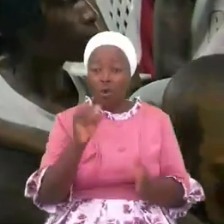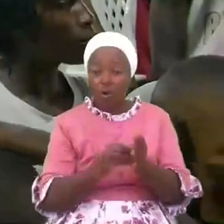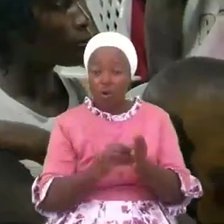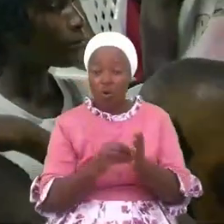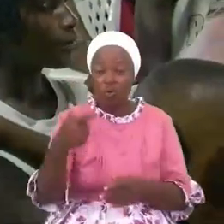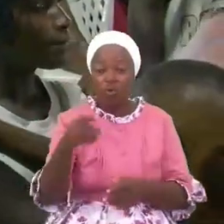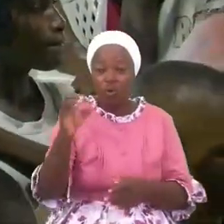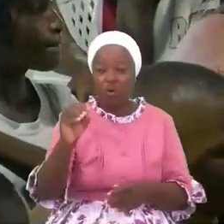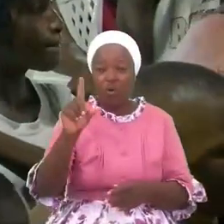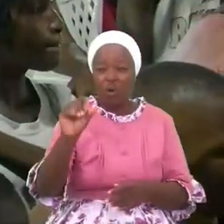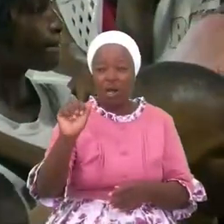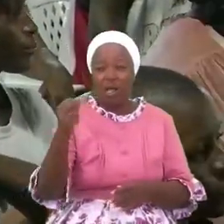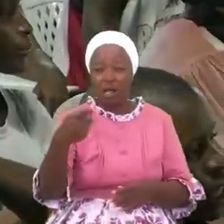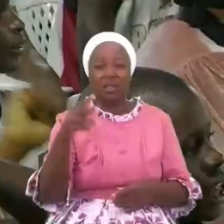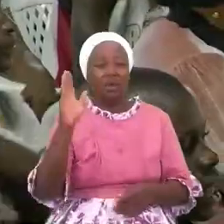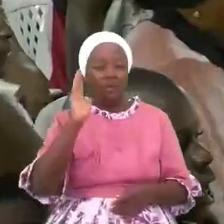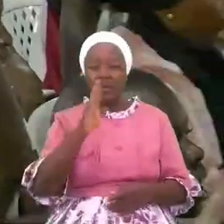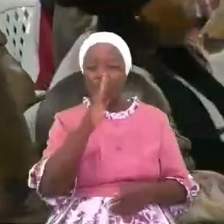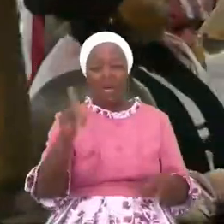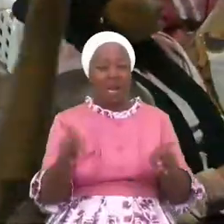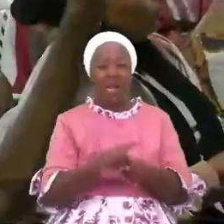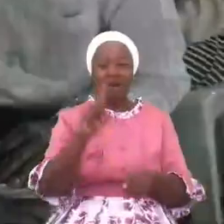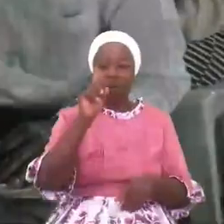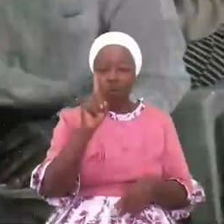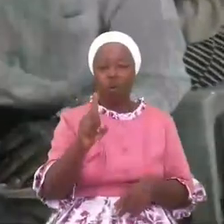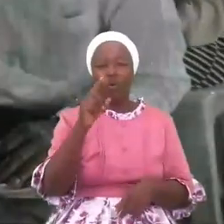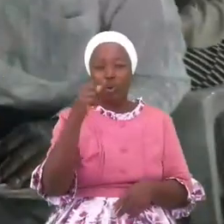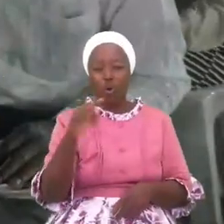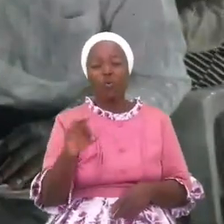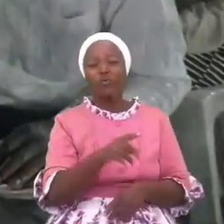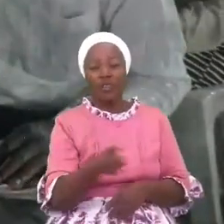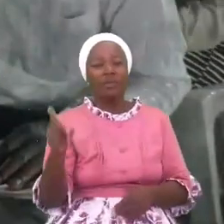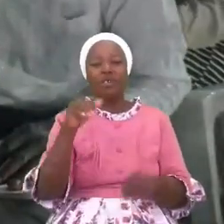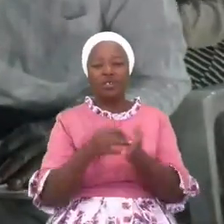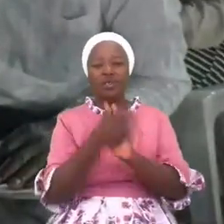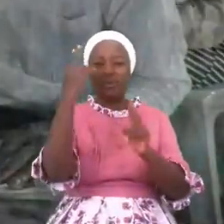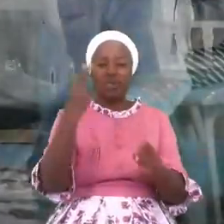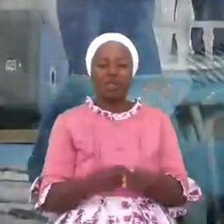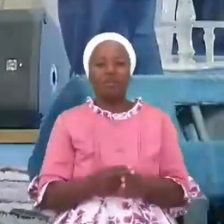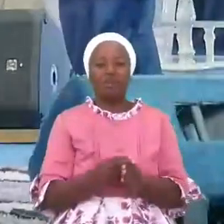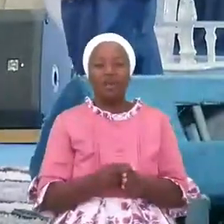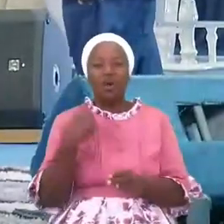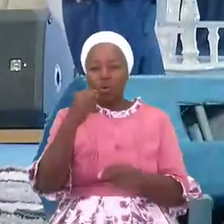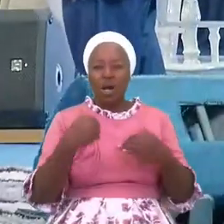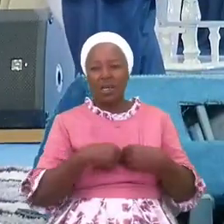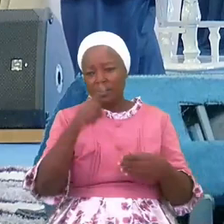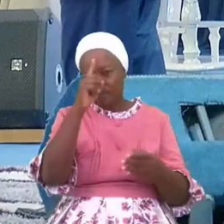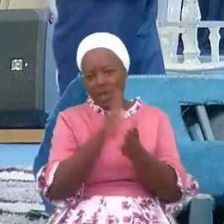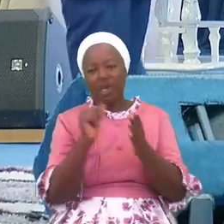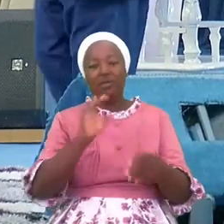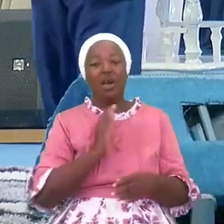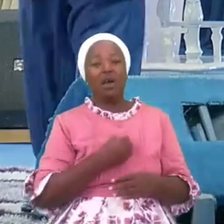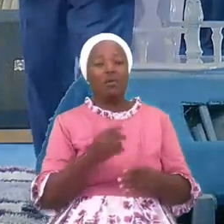like one of them who has believed our report, as they believe that this